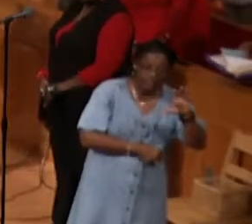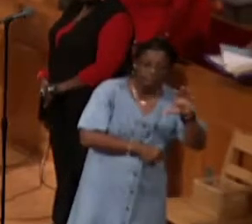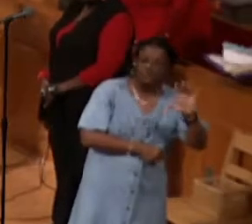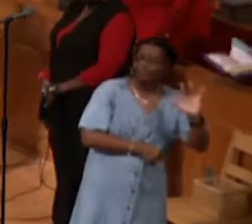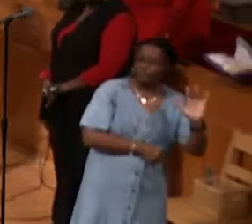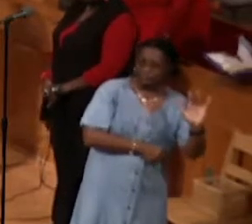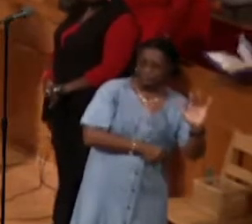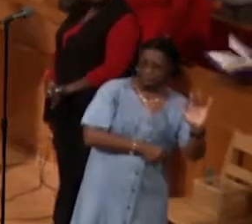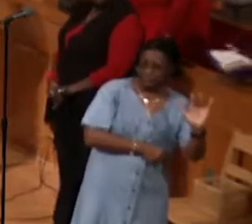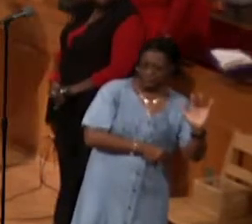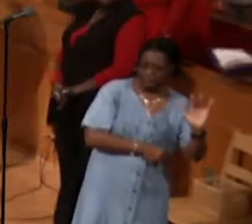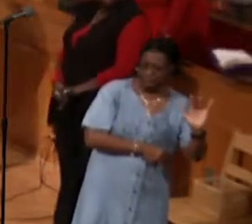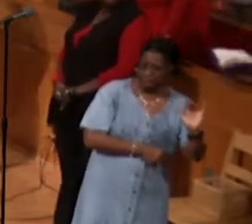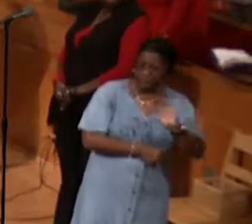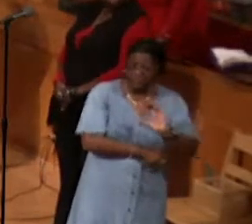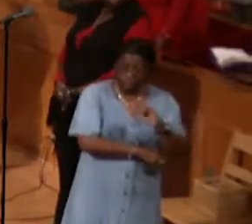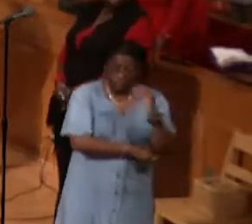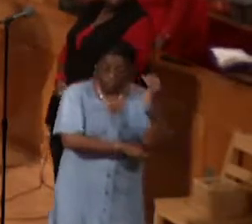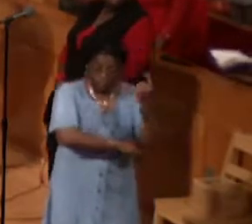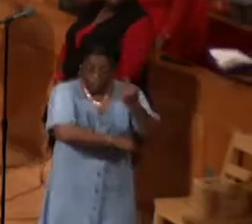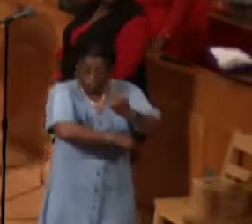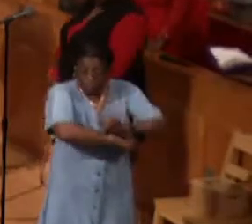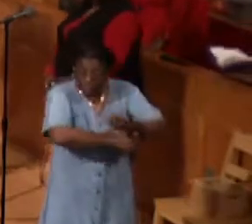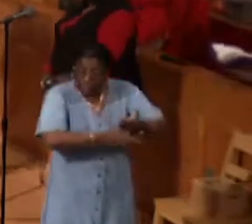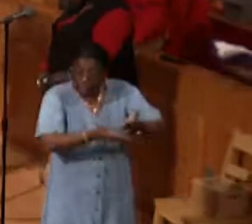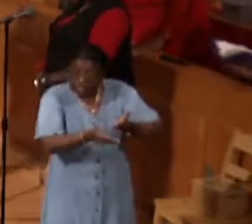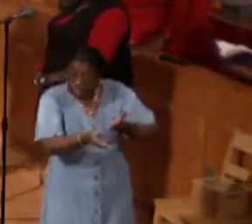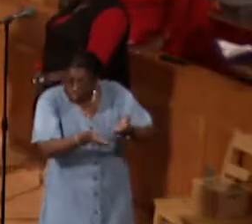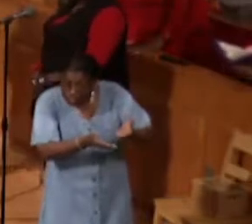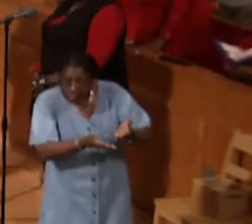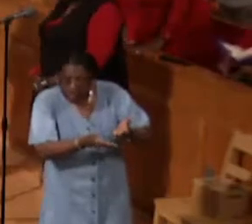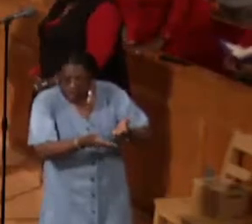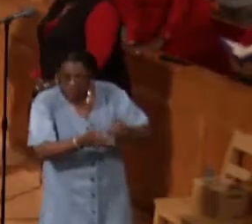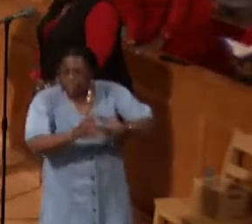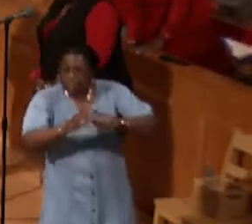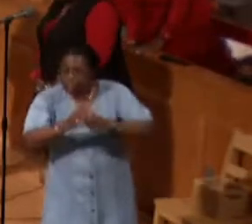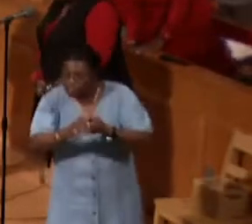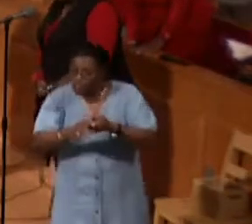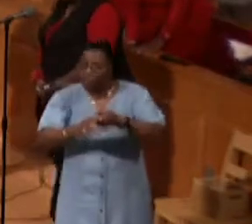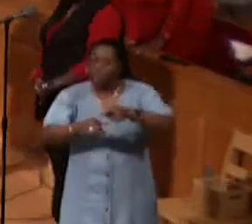Christmas Day service at 9:30. Let the church say 9:30.